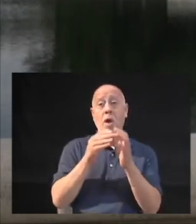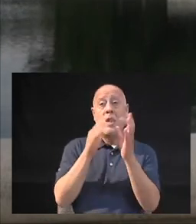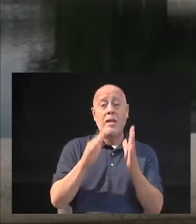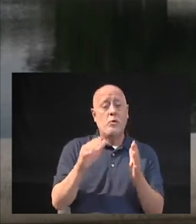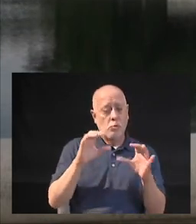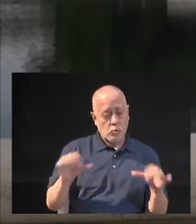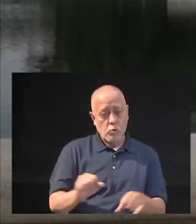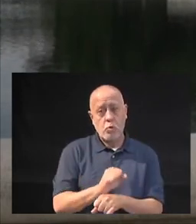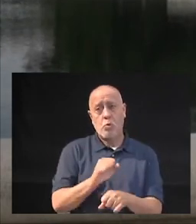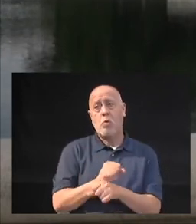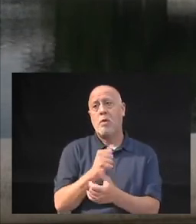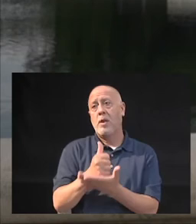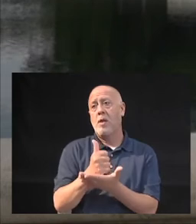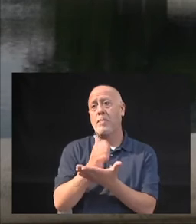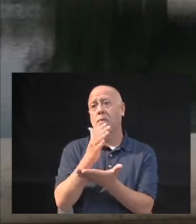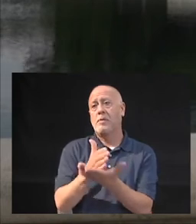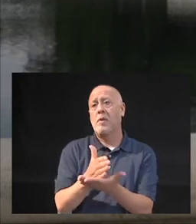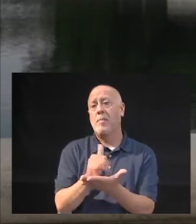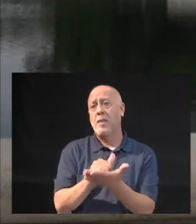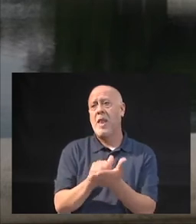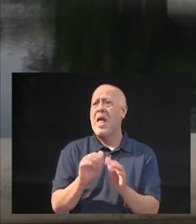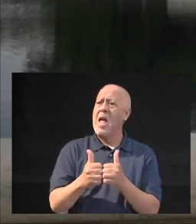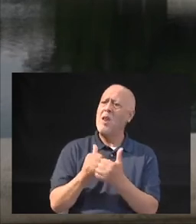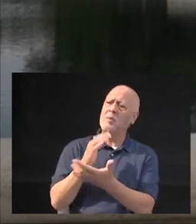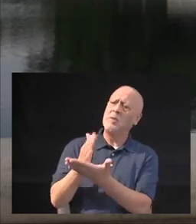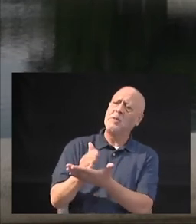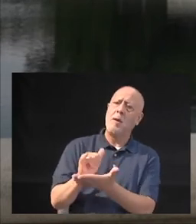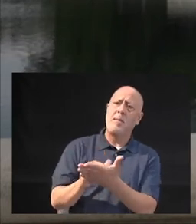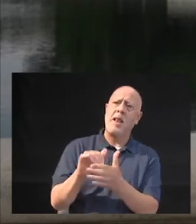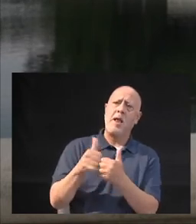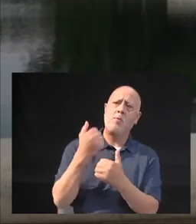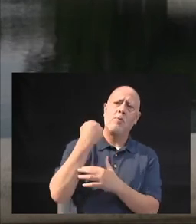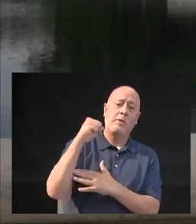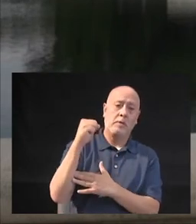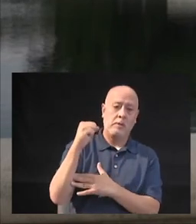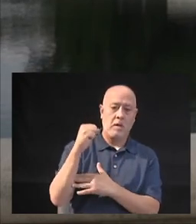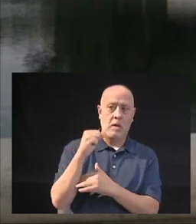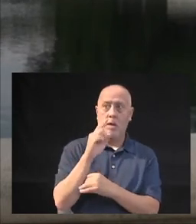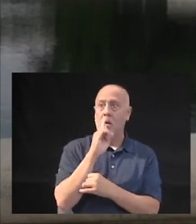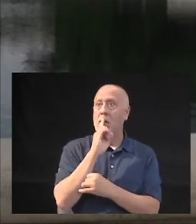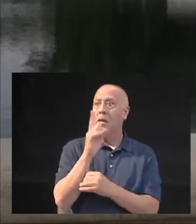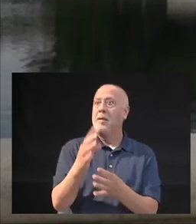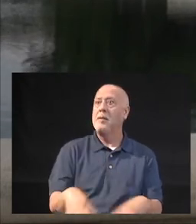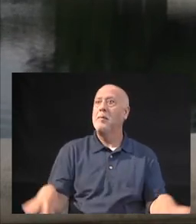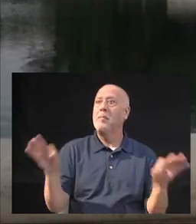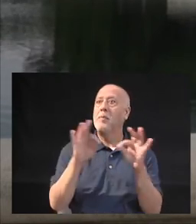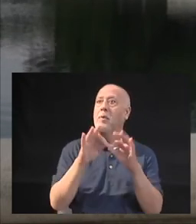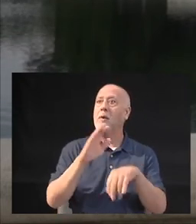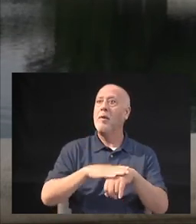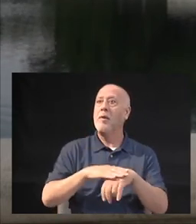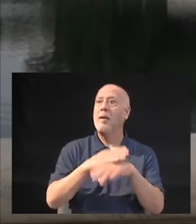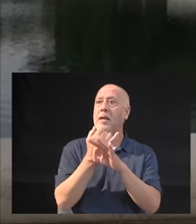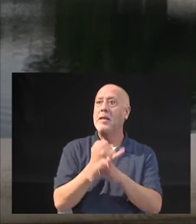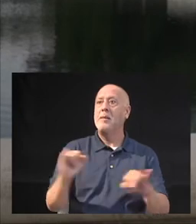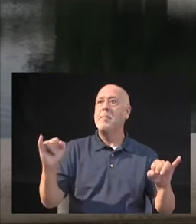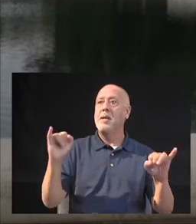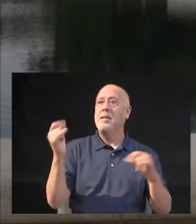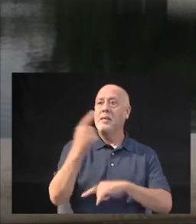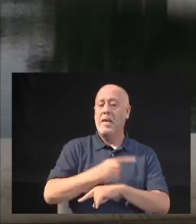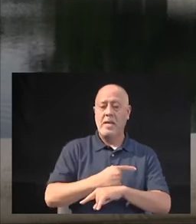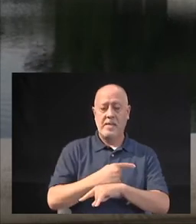do the work. And to think about, how do we resist that? It's important on an Independence Day